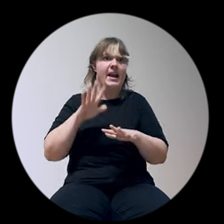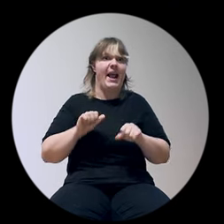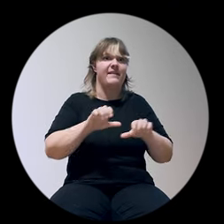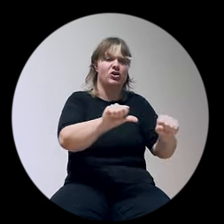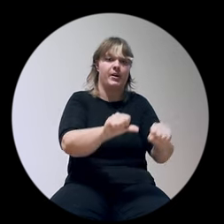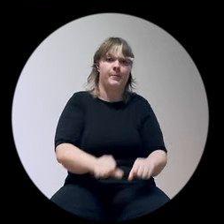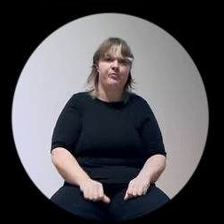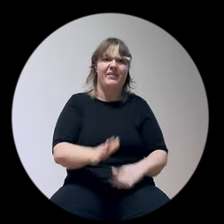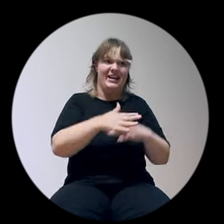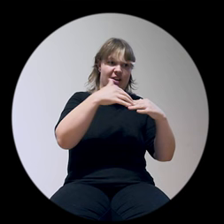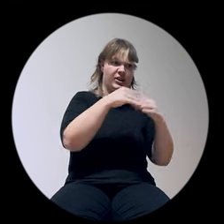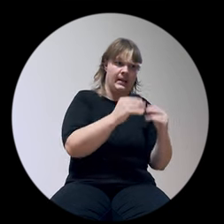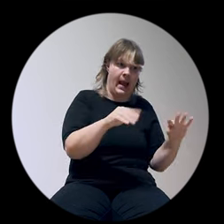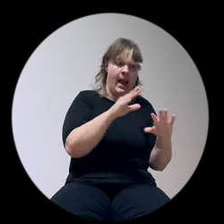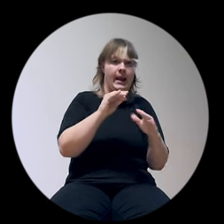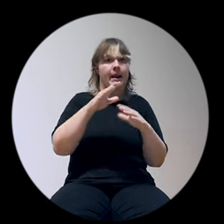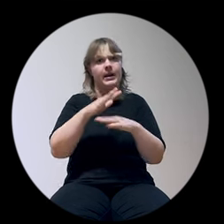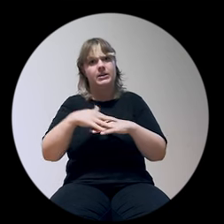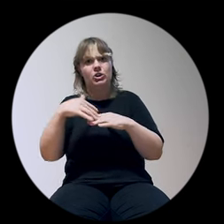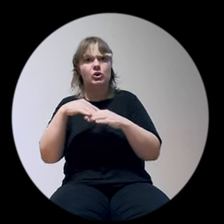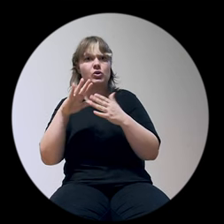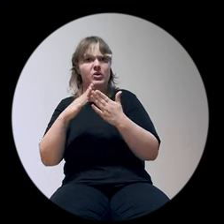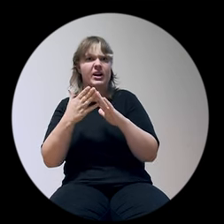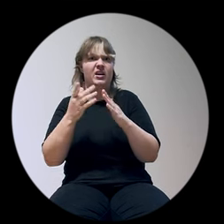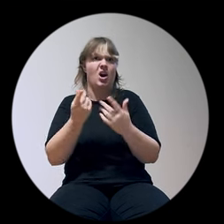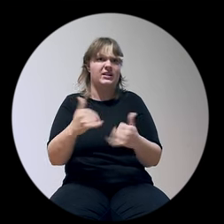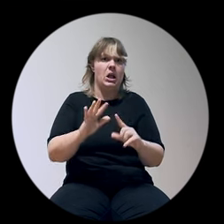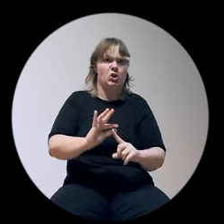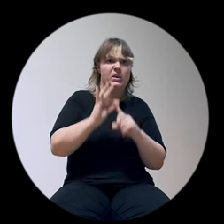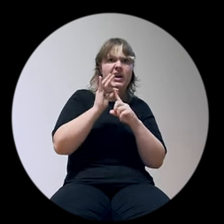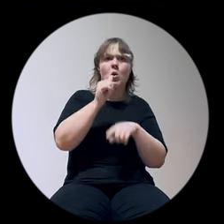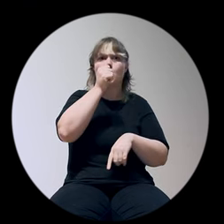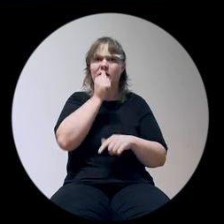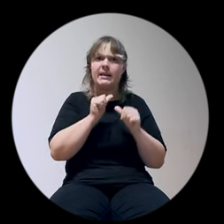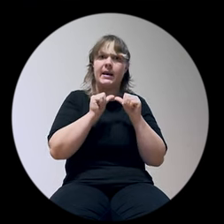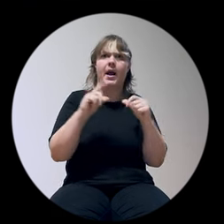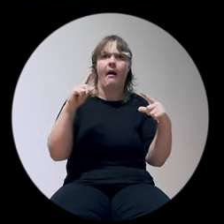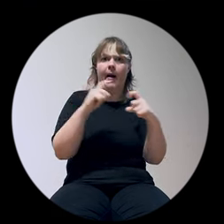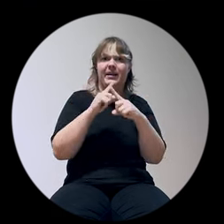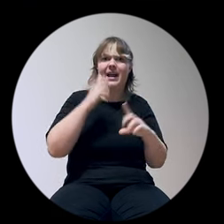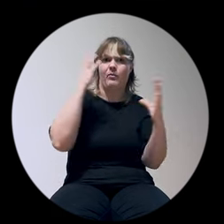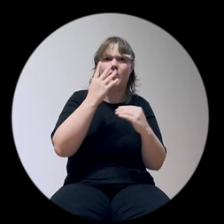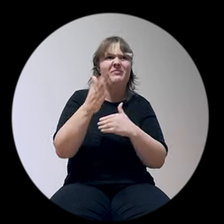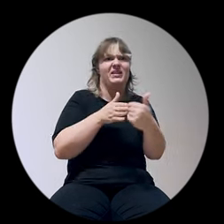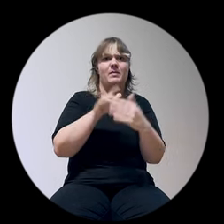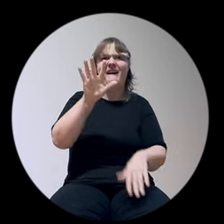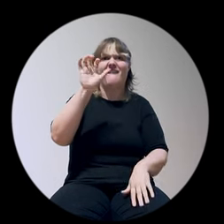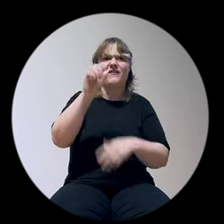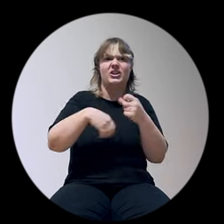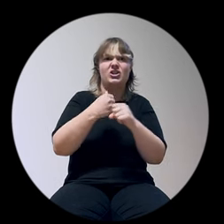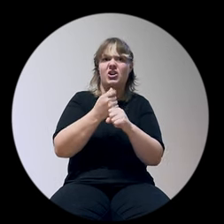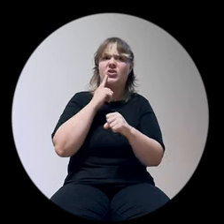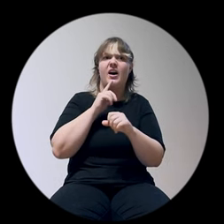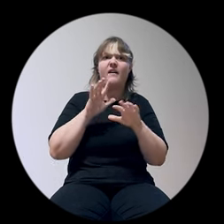land and indigenous communities remain unique, resilient, complex, and beautiful despite over 500 years of occupation by violent settler states.